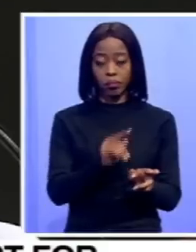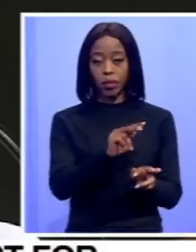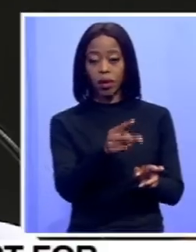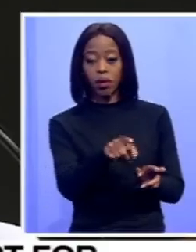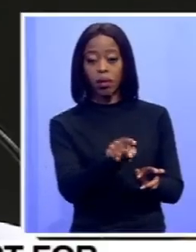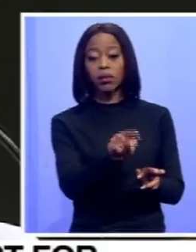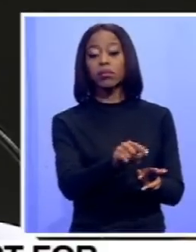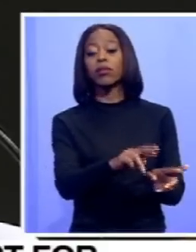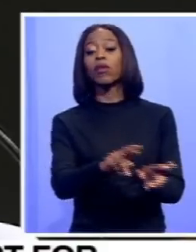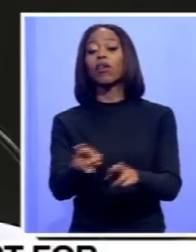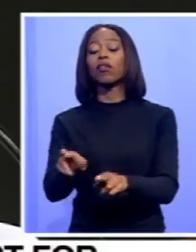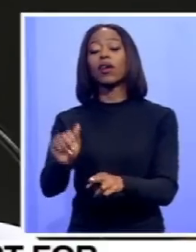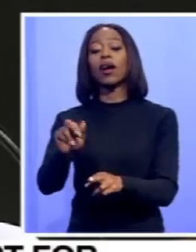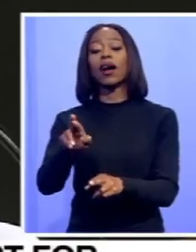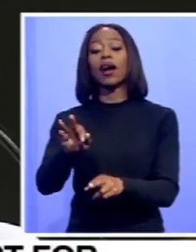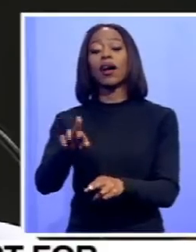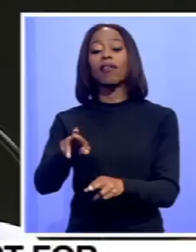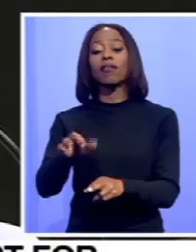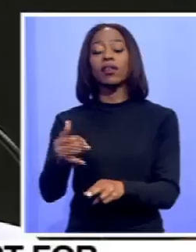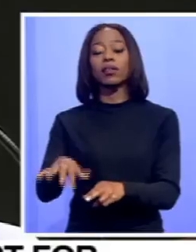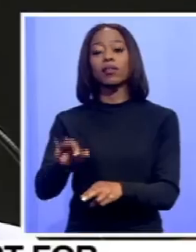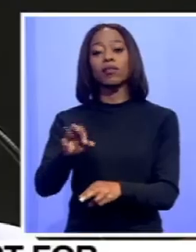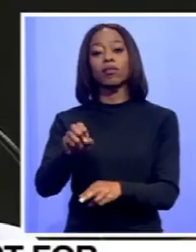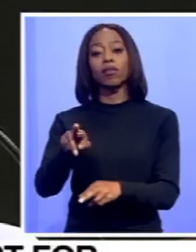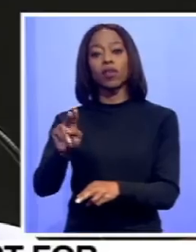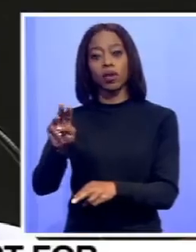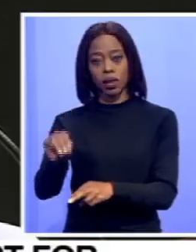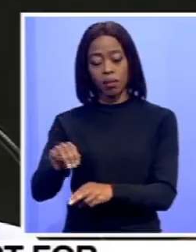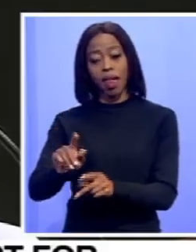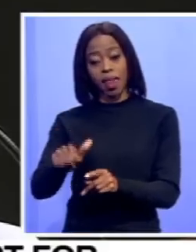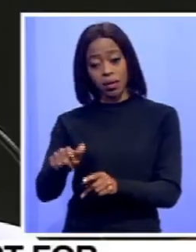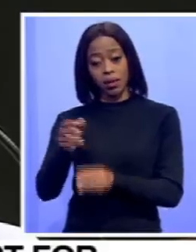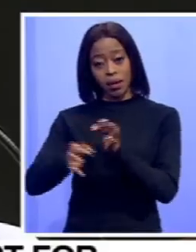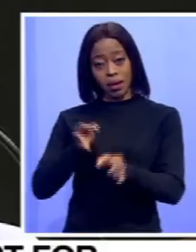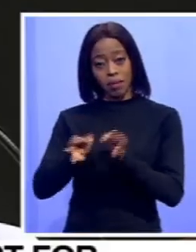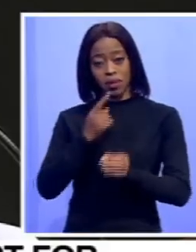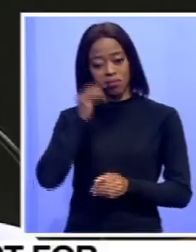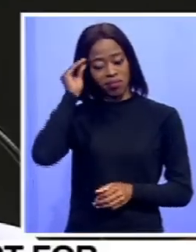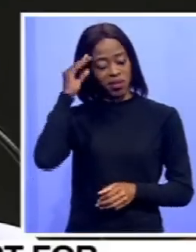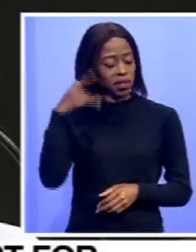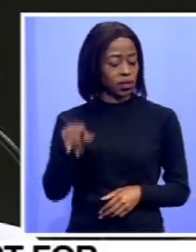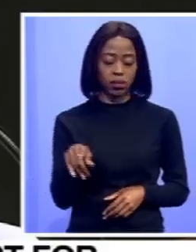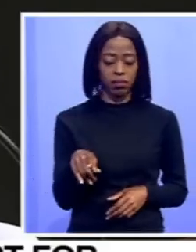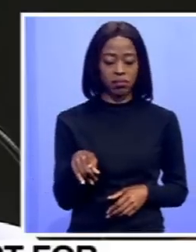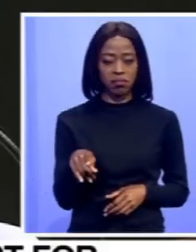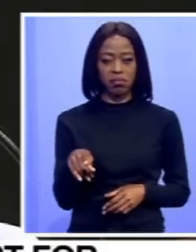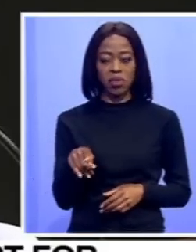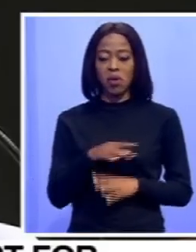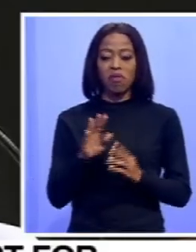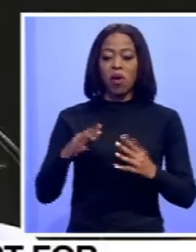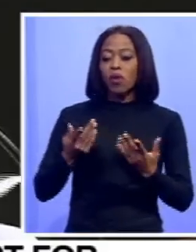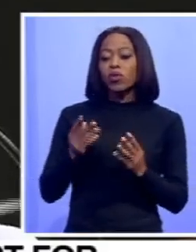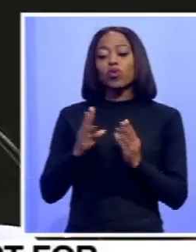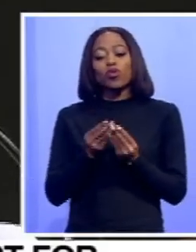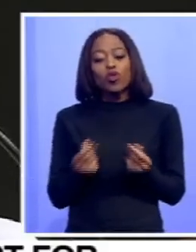turn had referred him to AfriForum. AfriForum thereafter made it clear to the defense that he was not interested in any form of Ubuntu or regarding